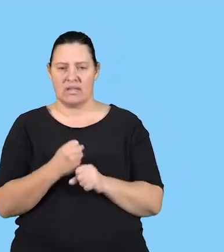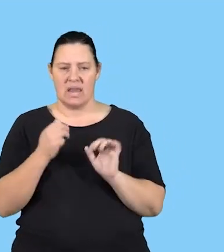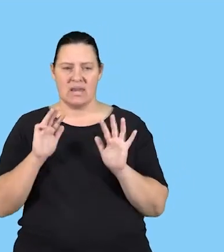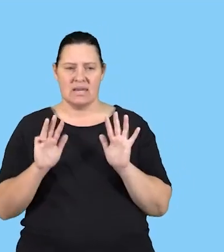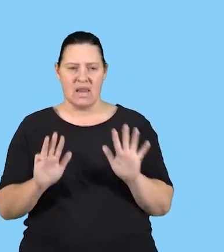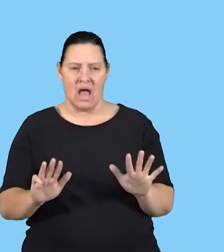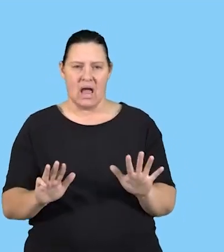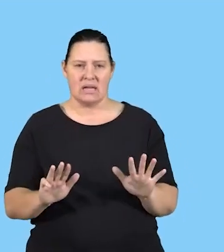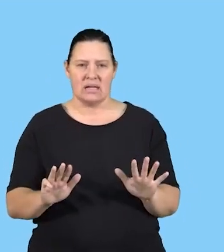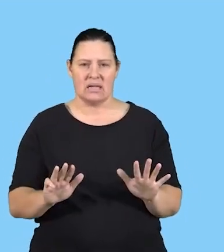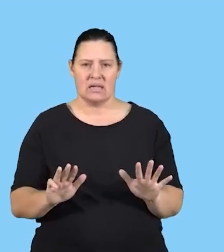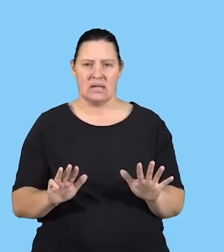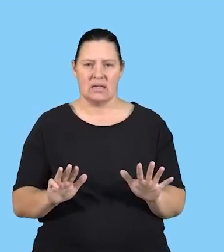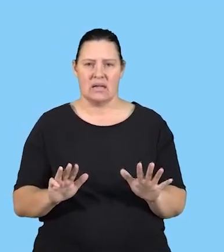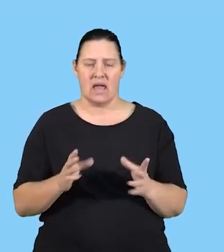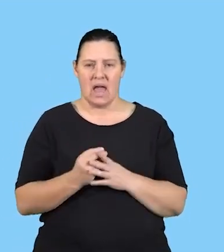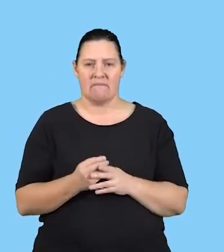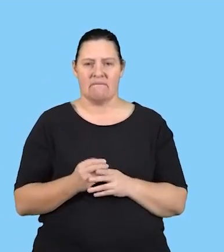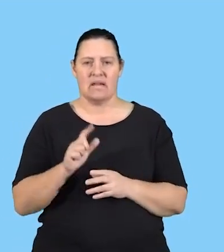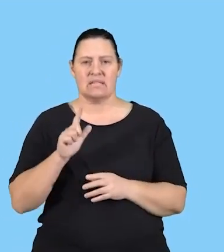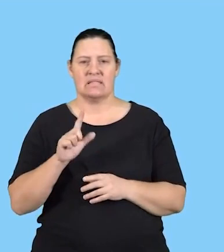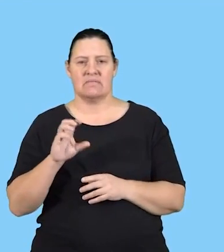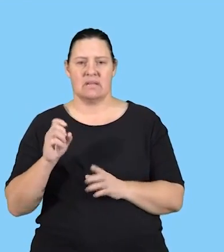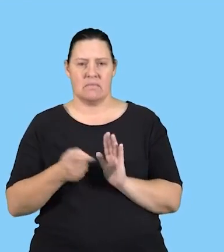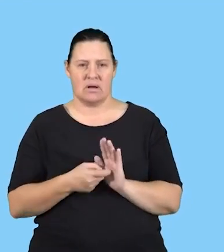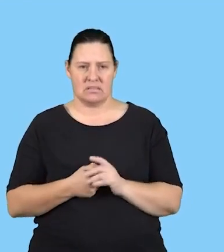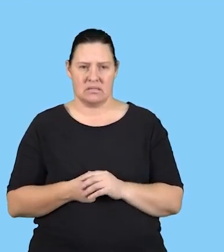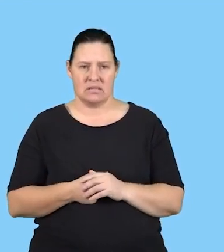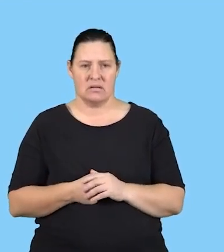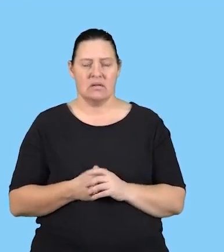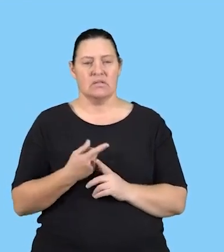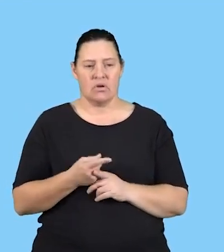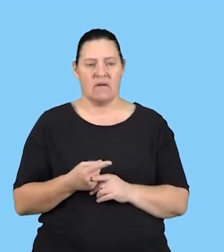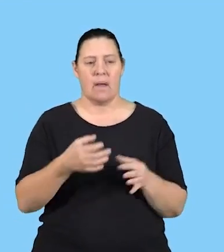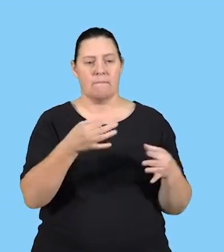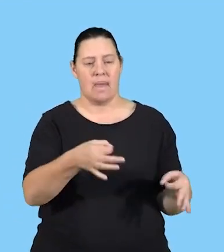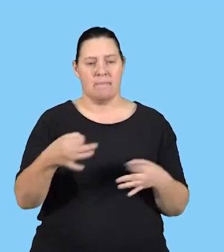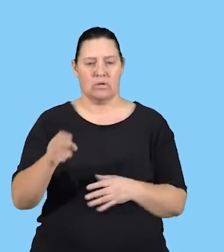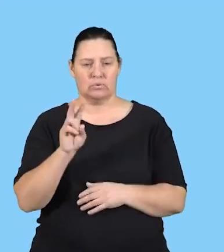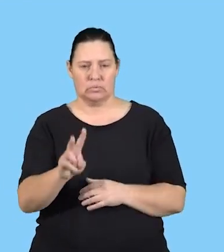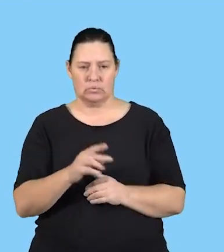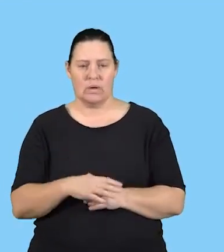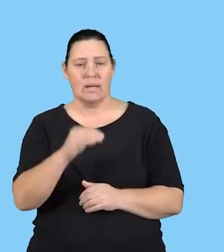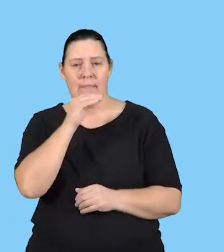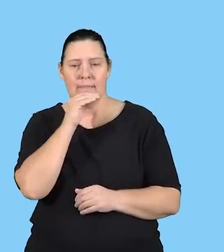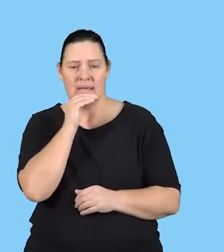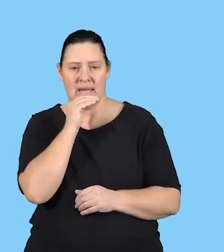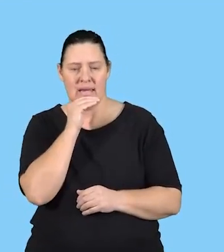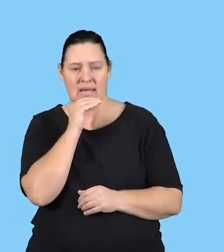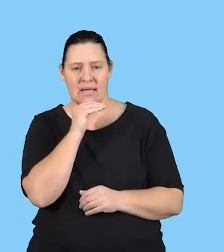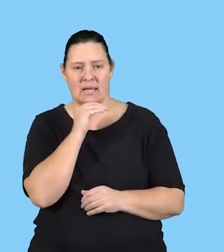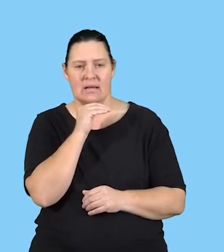And then for the end of the year, since we said that there are 2 papers, it means that it will